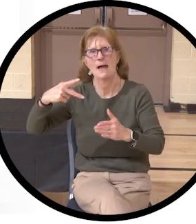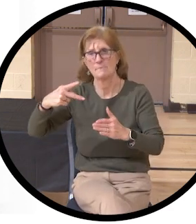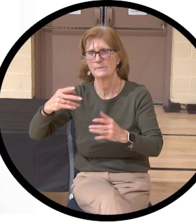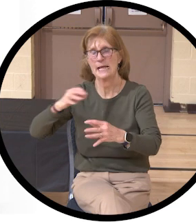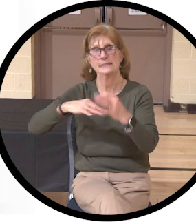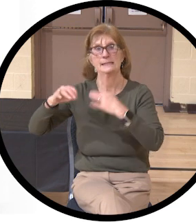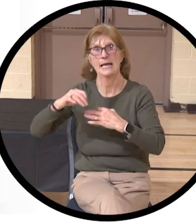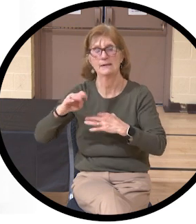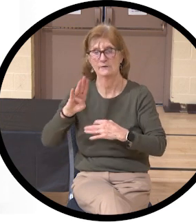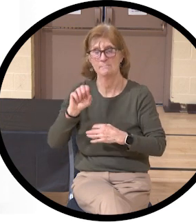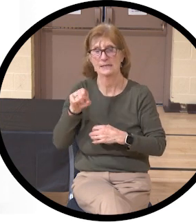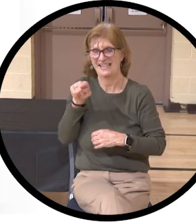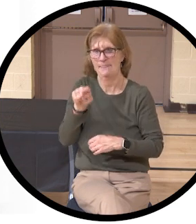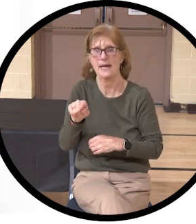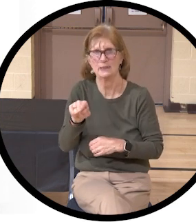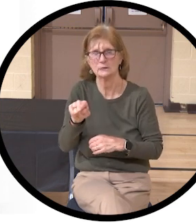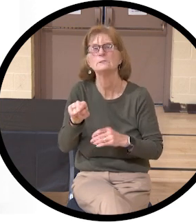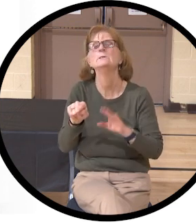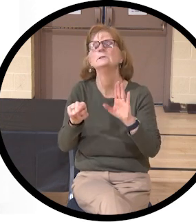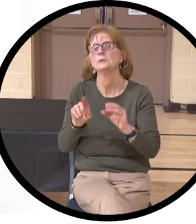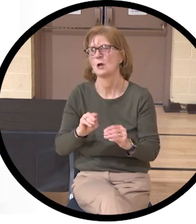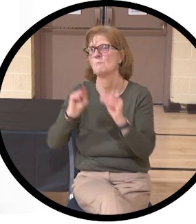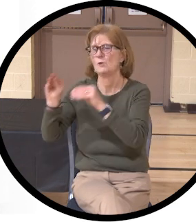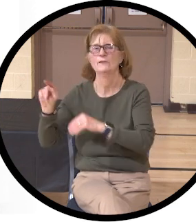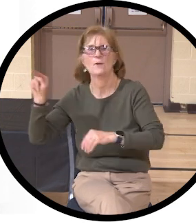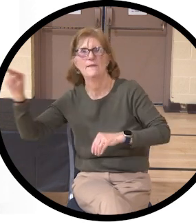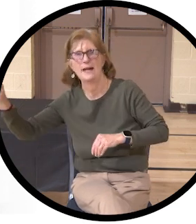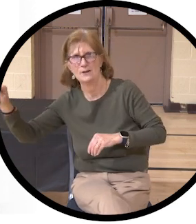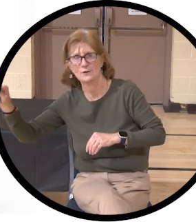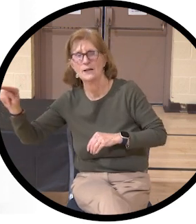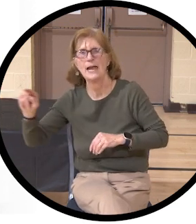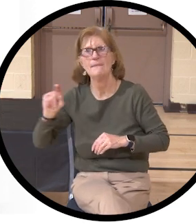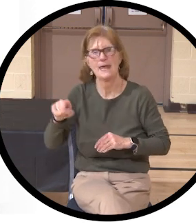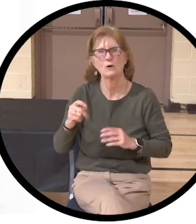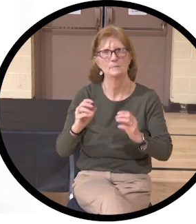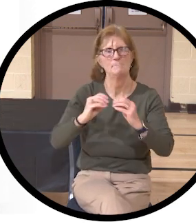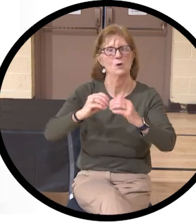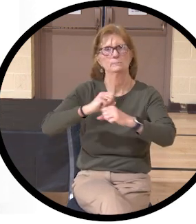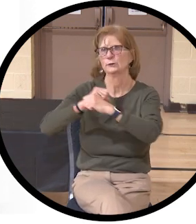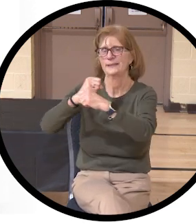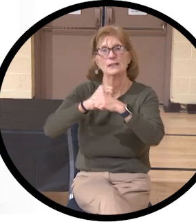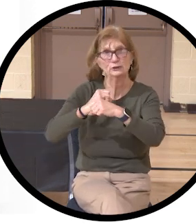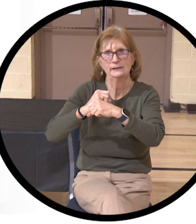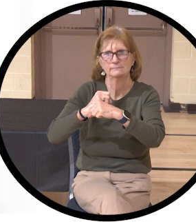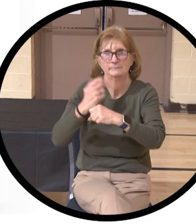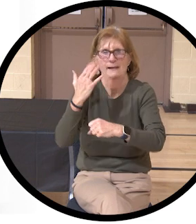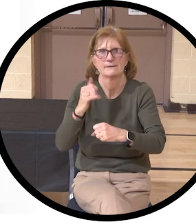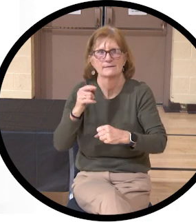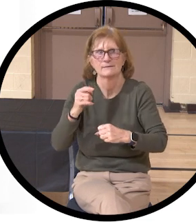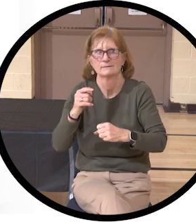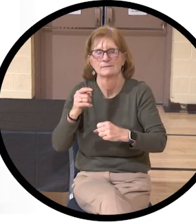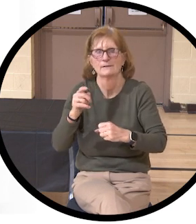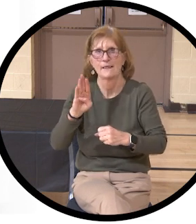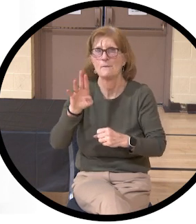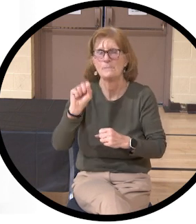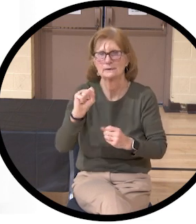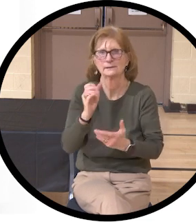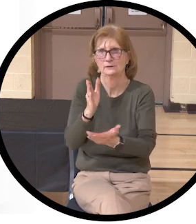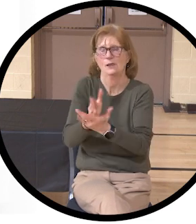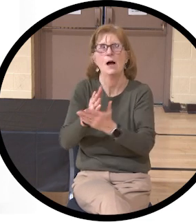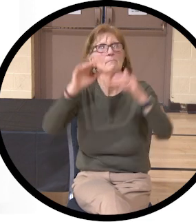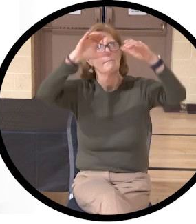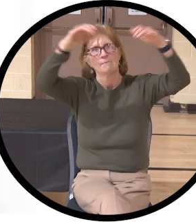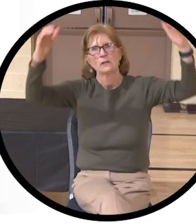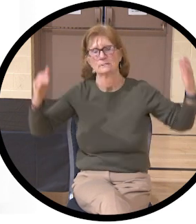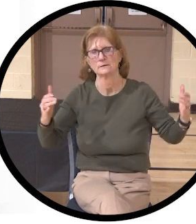way we can provide additional protection to that bike lane around that corner with flex posts that we wouldn't be able to otherwise because it might prevent the bus